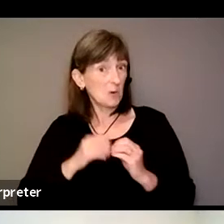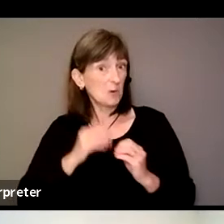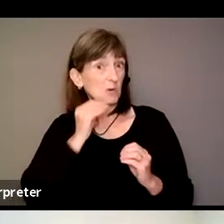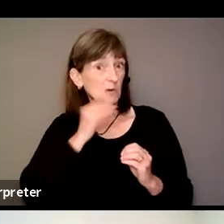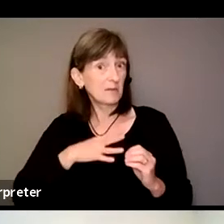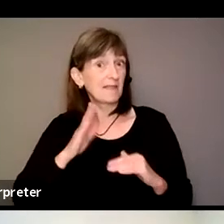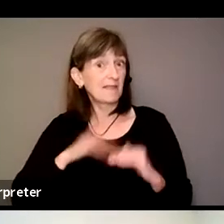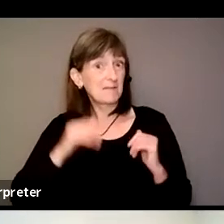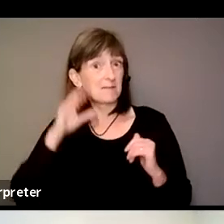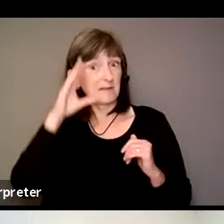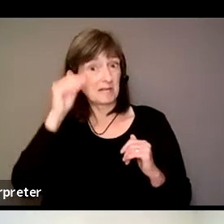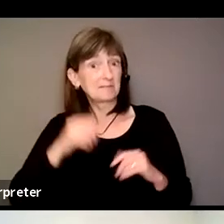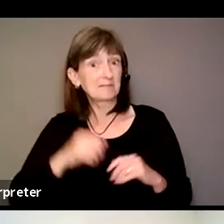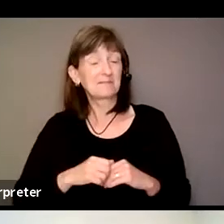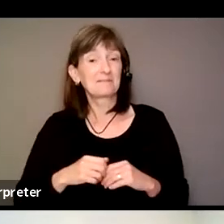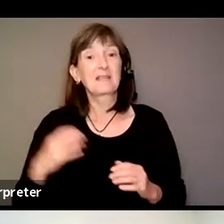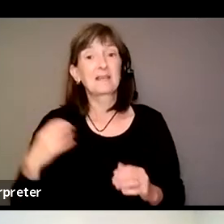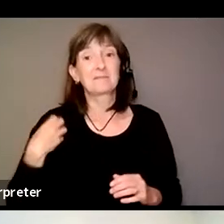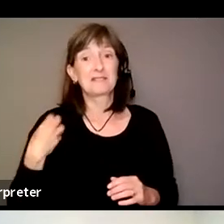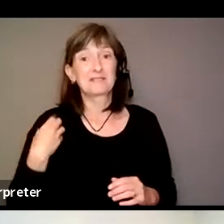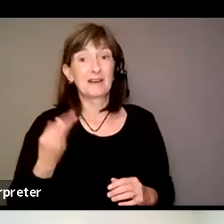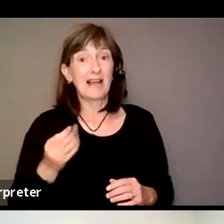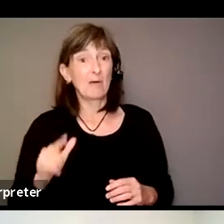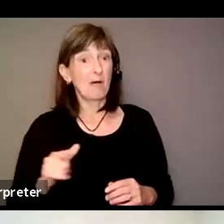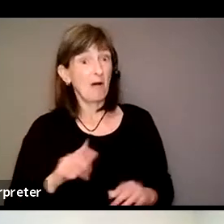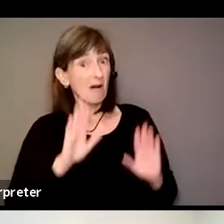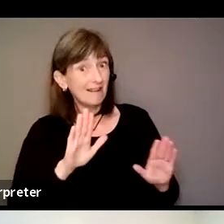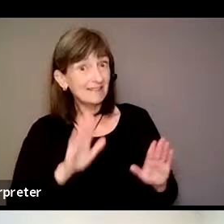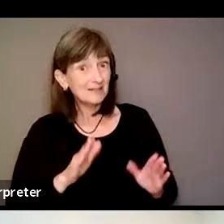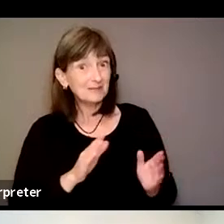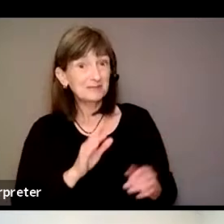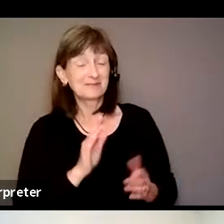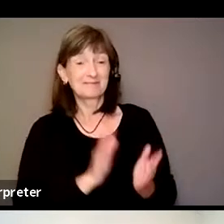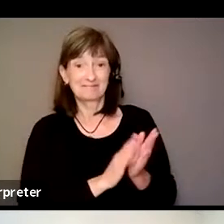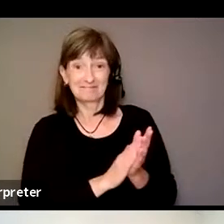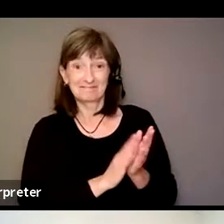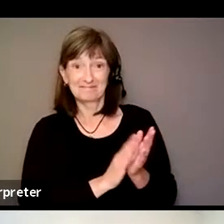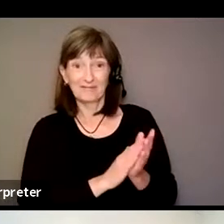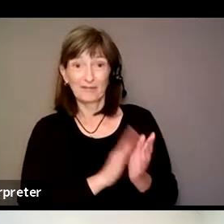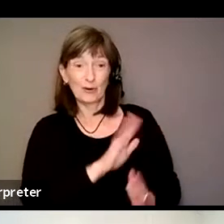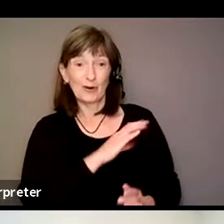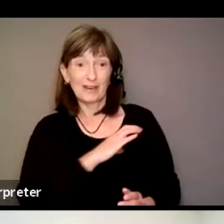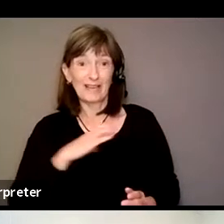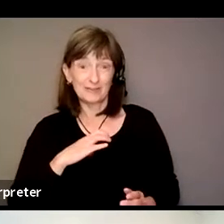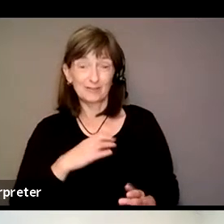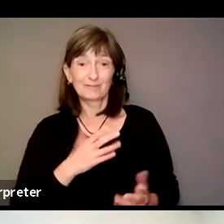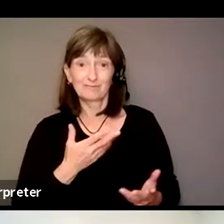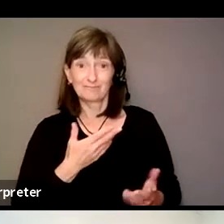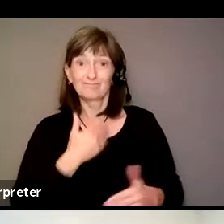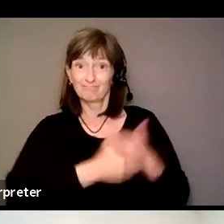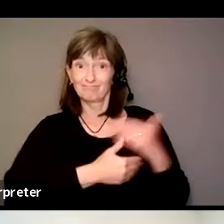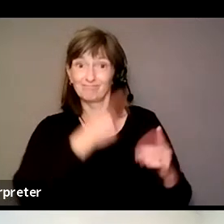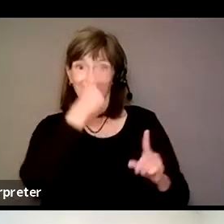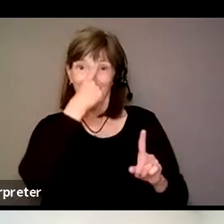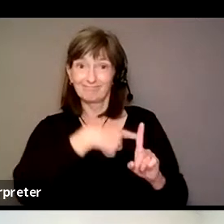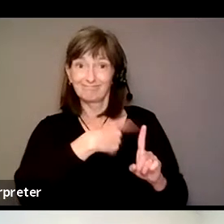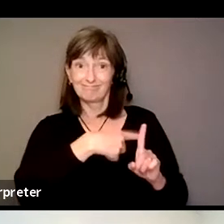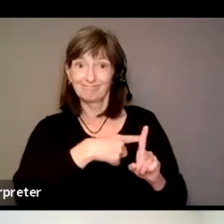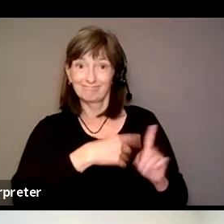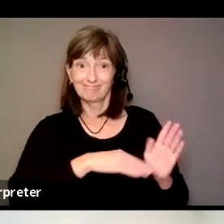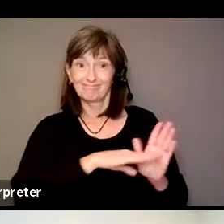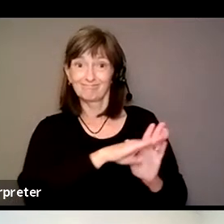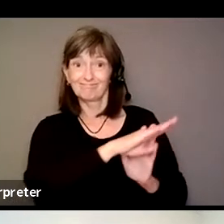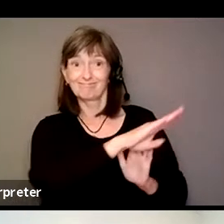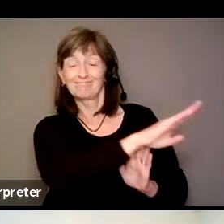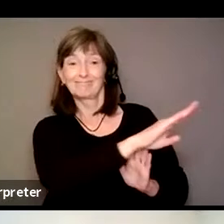1952. That's great news. Great stuff happening out in your neck of the woods, and I commend you and your council on how you move forward with these progressive